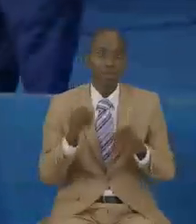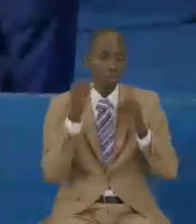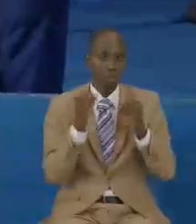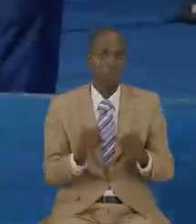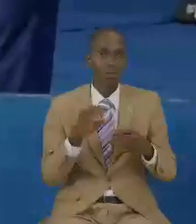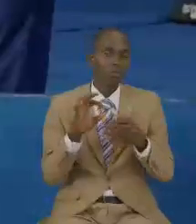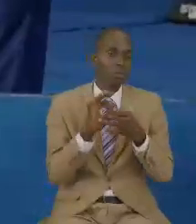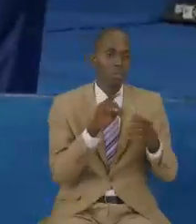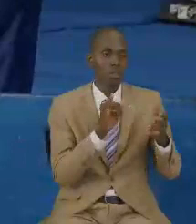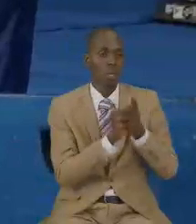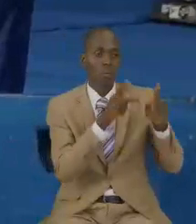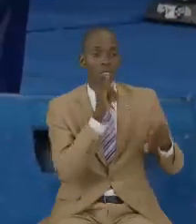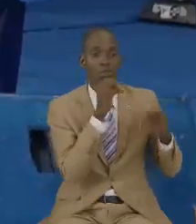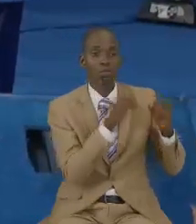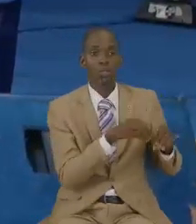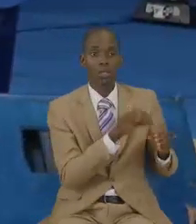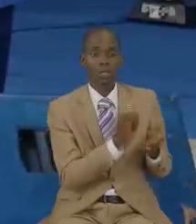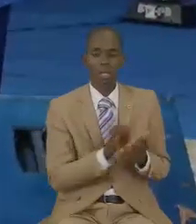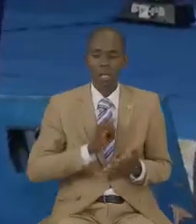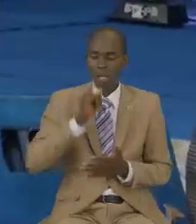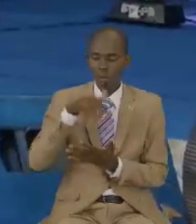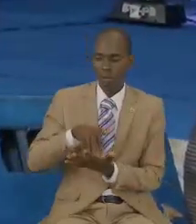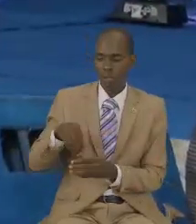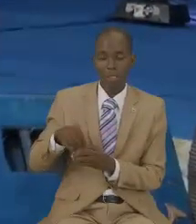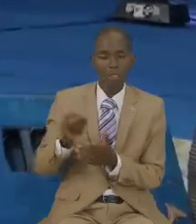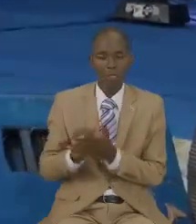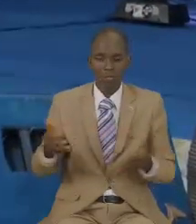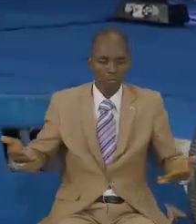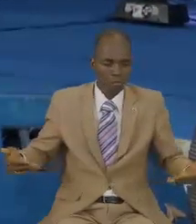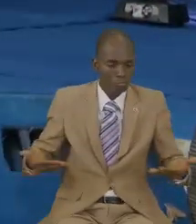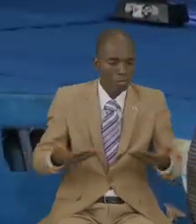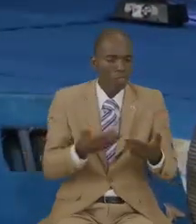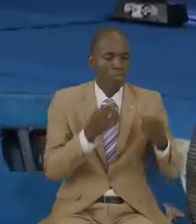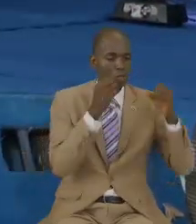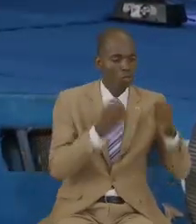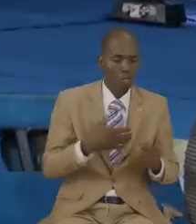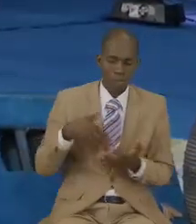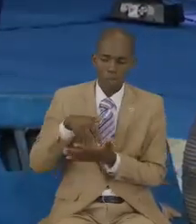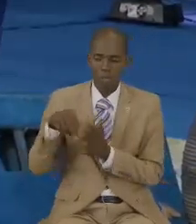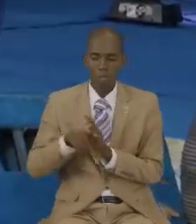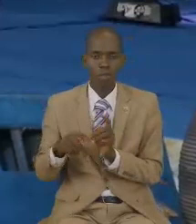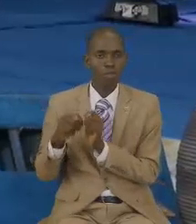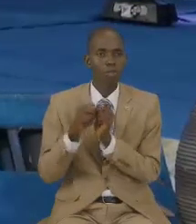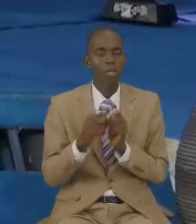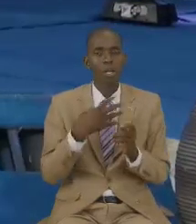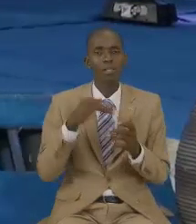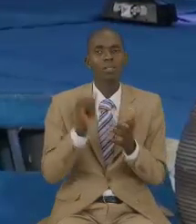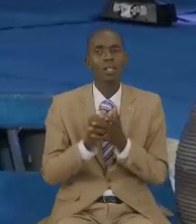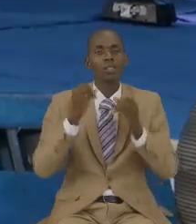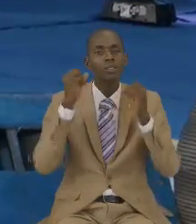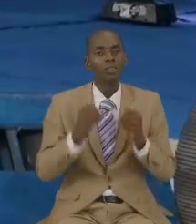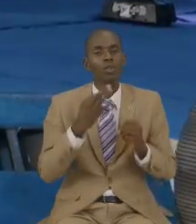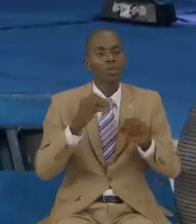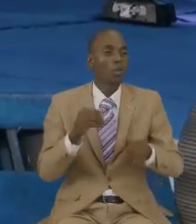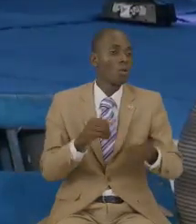I'm weak in that, and we connect the strength and the weakness together, and that strength of the